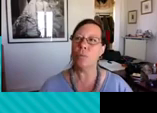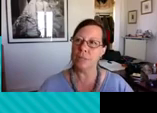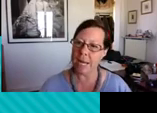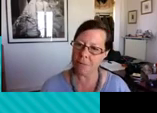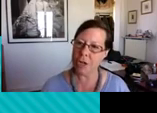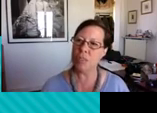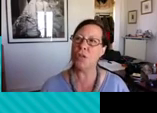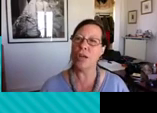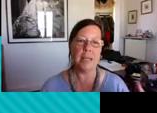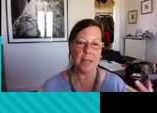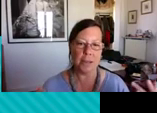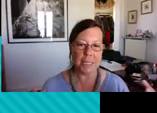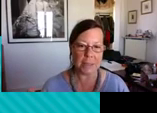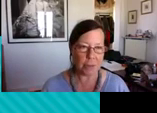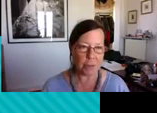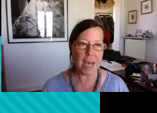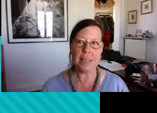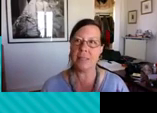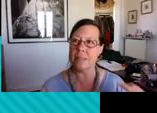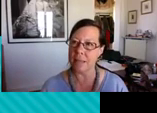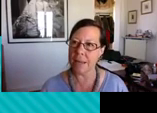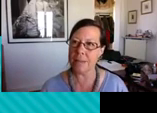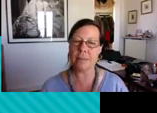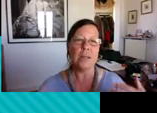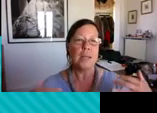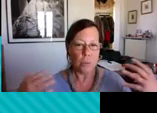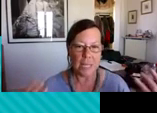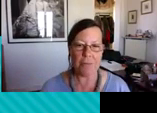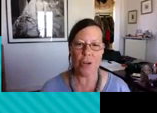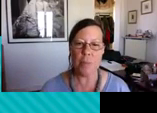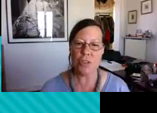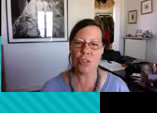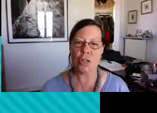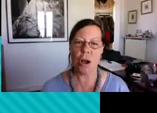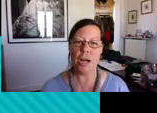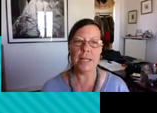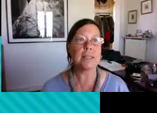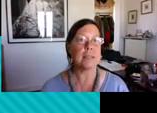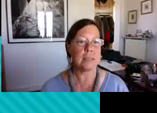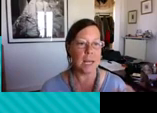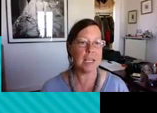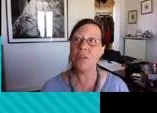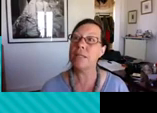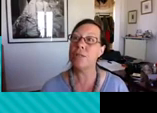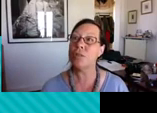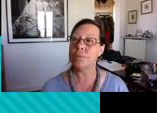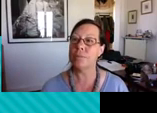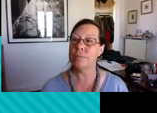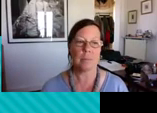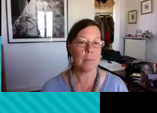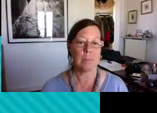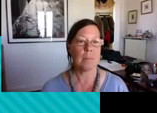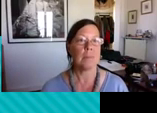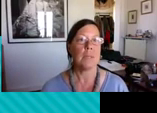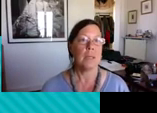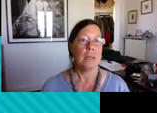Seattle relied very much on the facts, the science, relied very much on its scientific leaders,